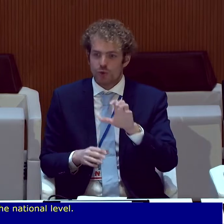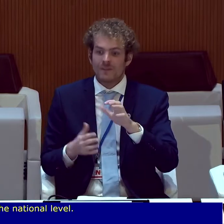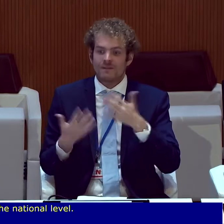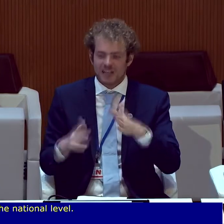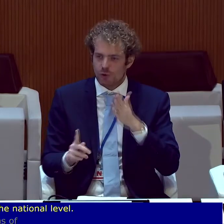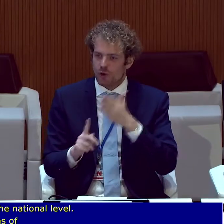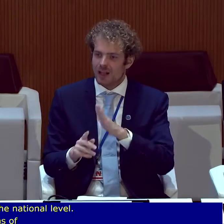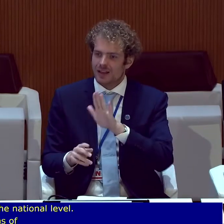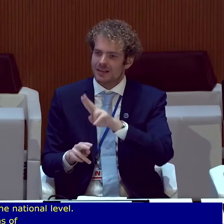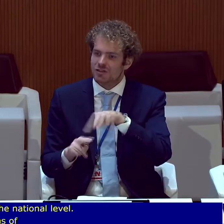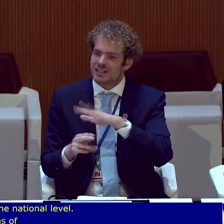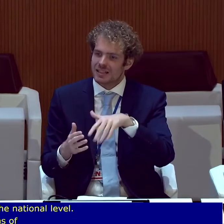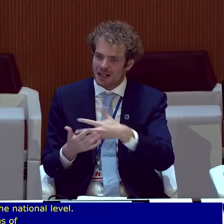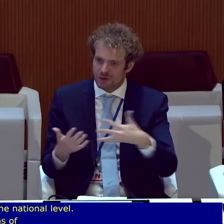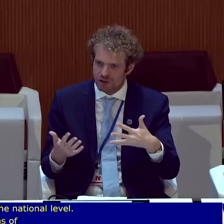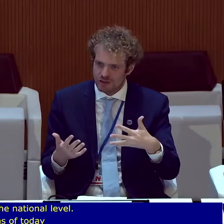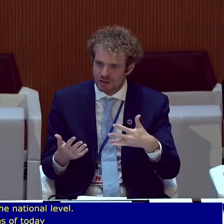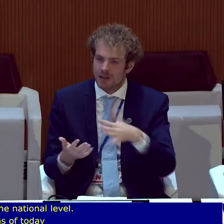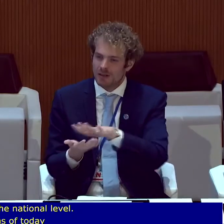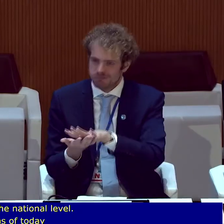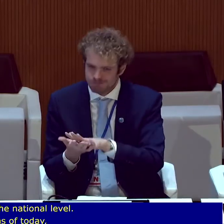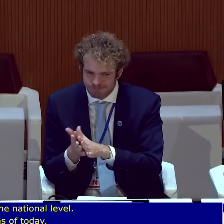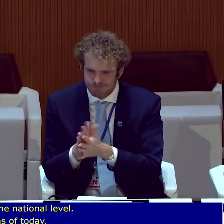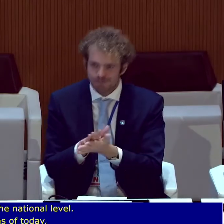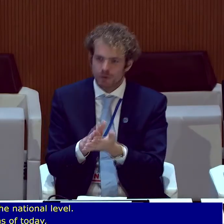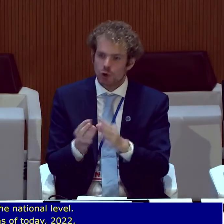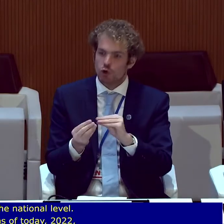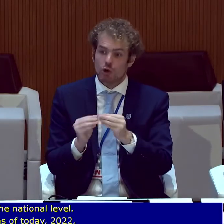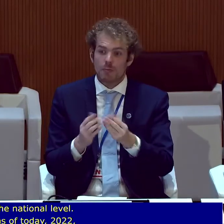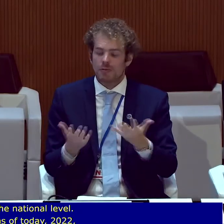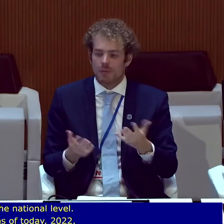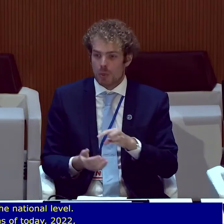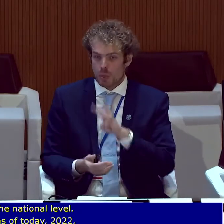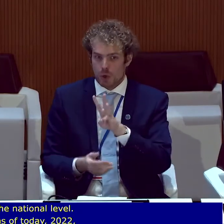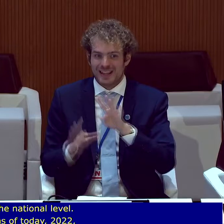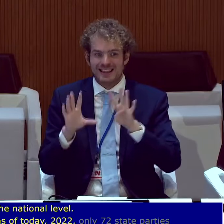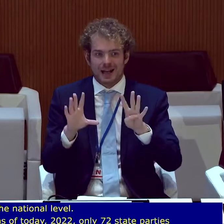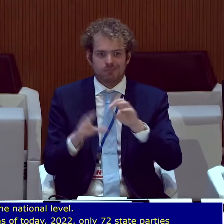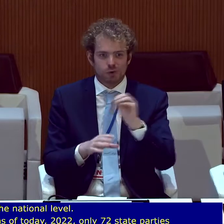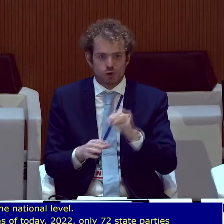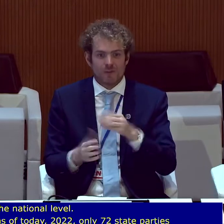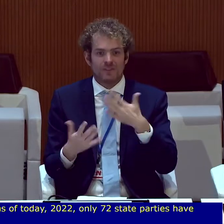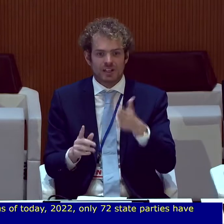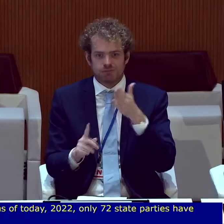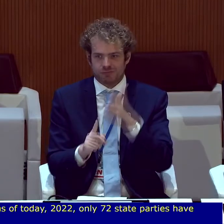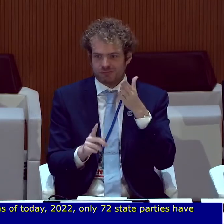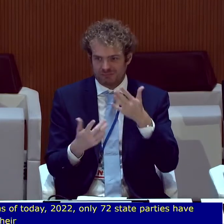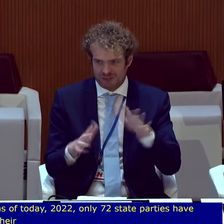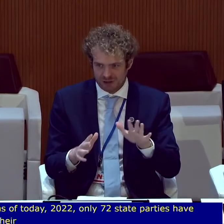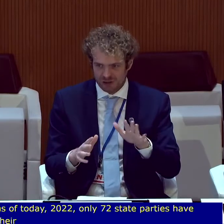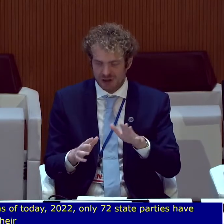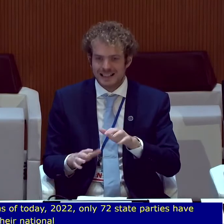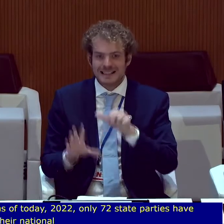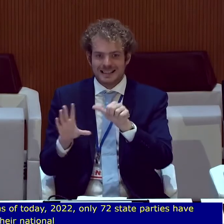2022, only 72 state parties have recognized their national sign languages through legislative means.